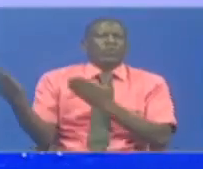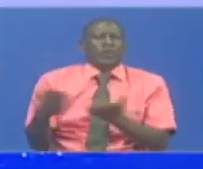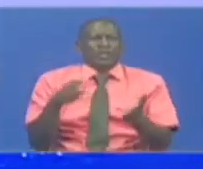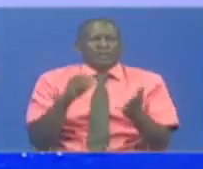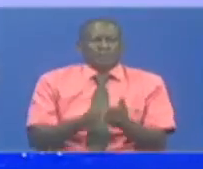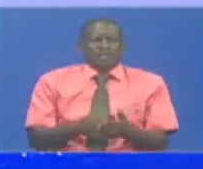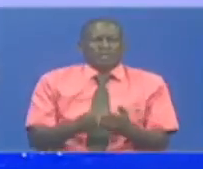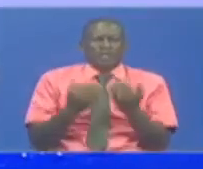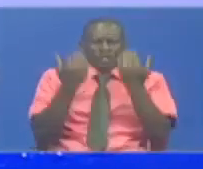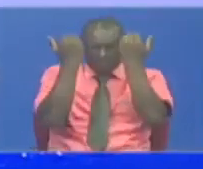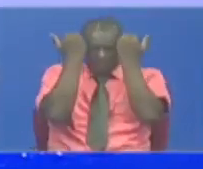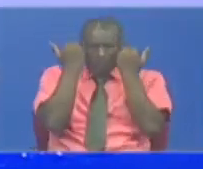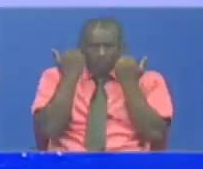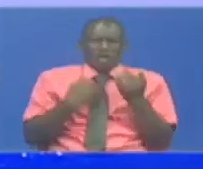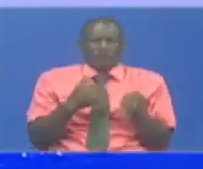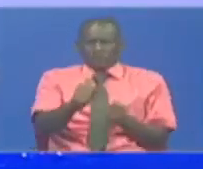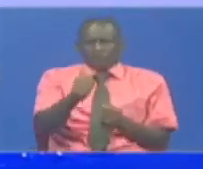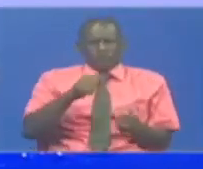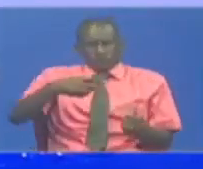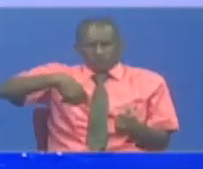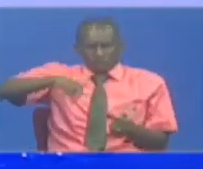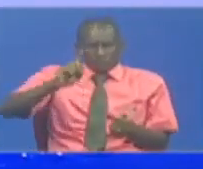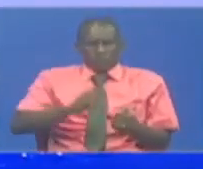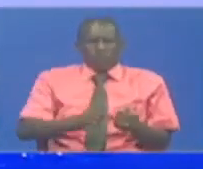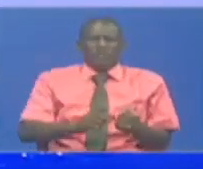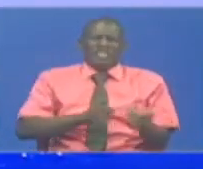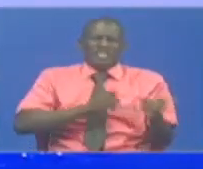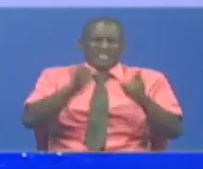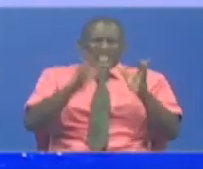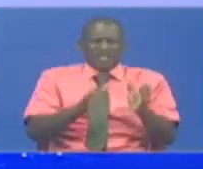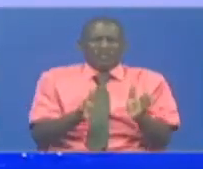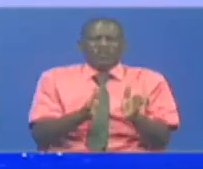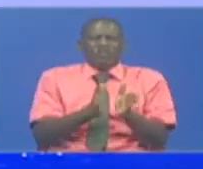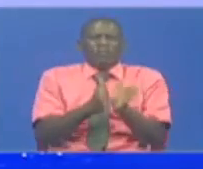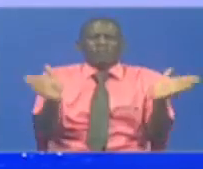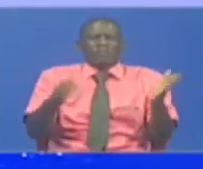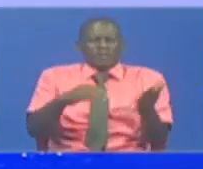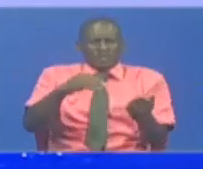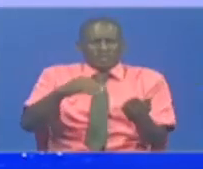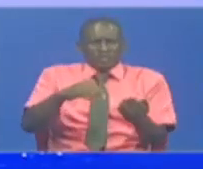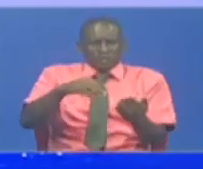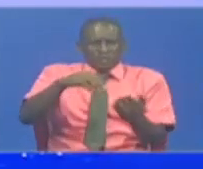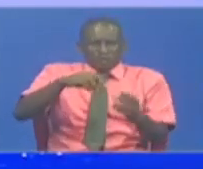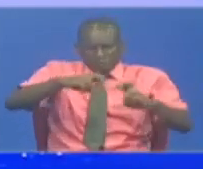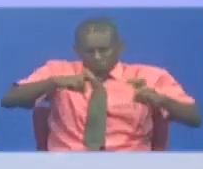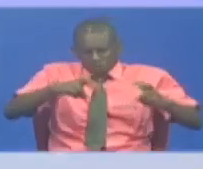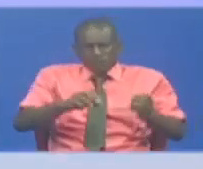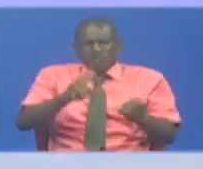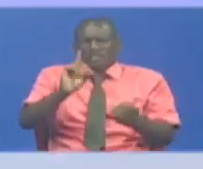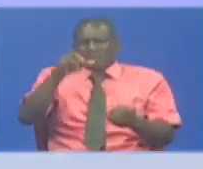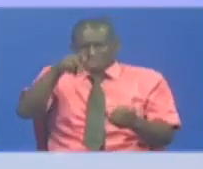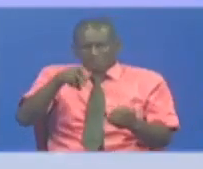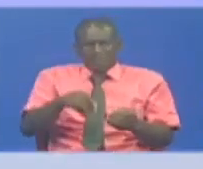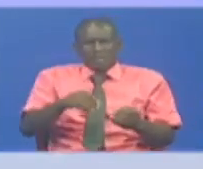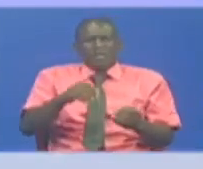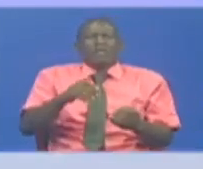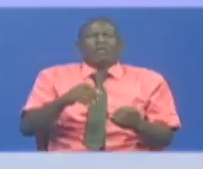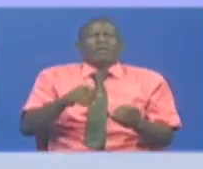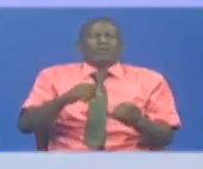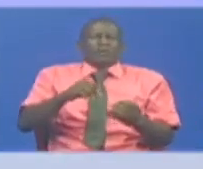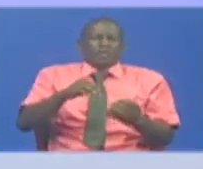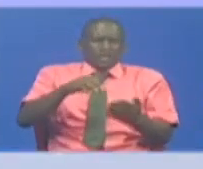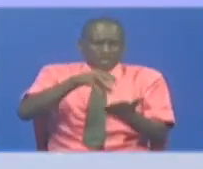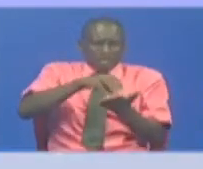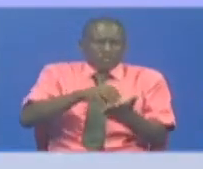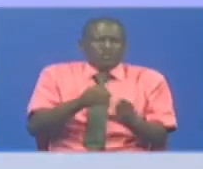Magistrate Court has declined to approve the Director of Public Prosecution's application to withdraw manslaughter charges against lawyer